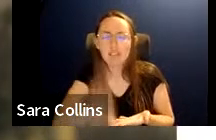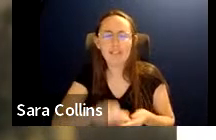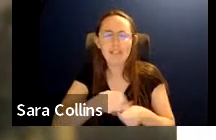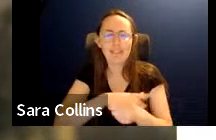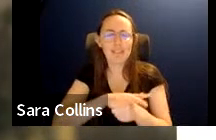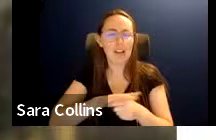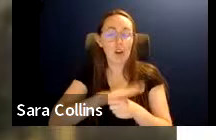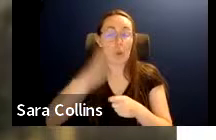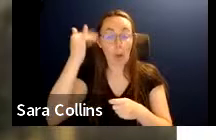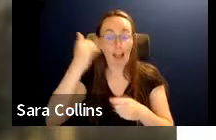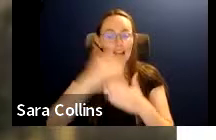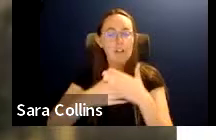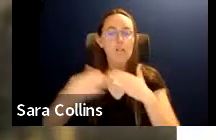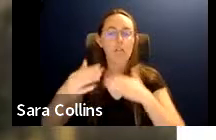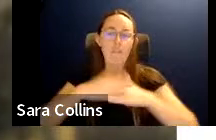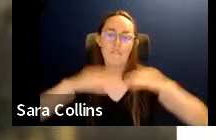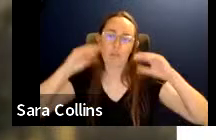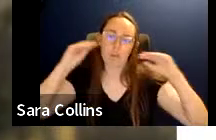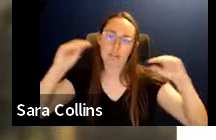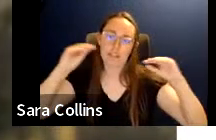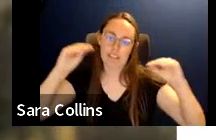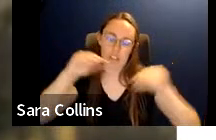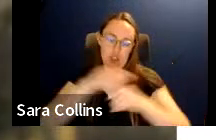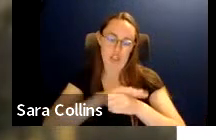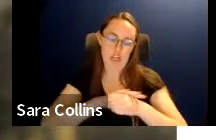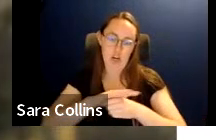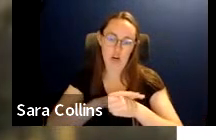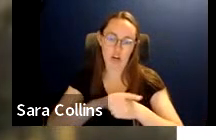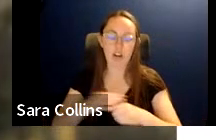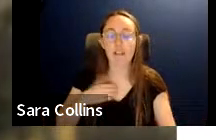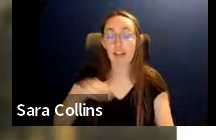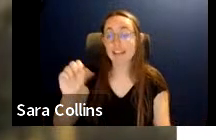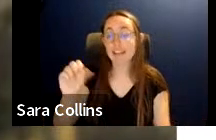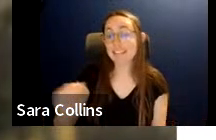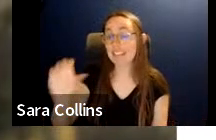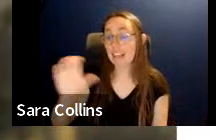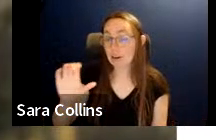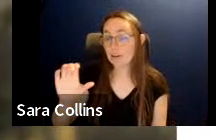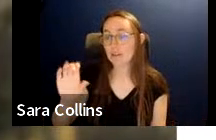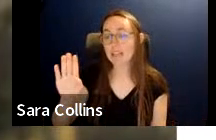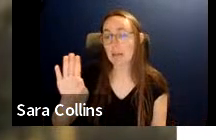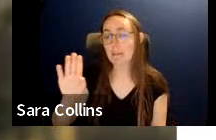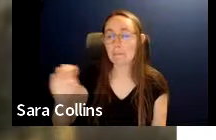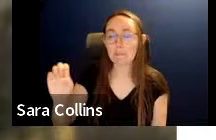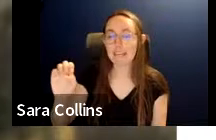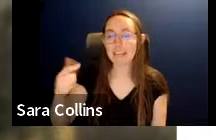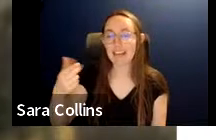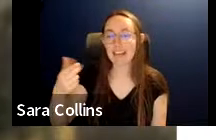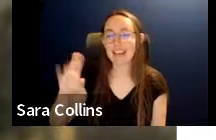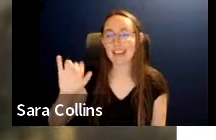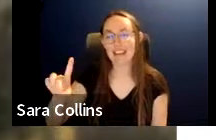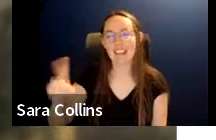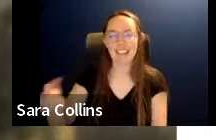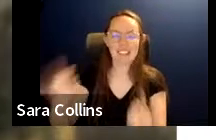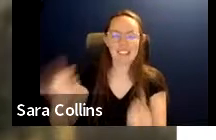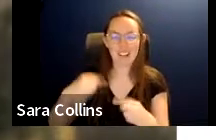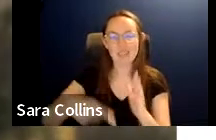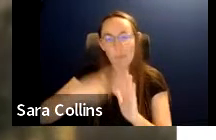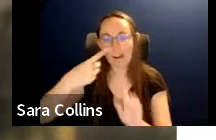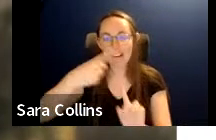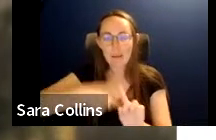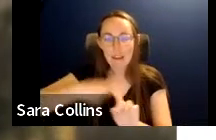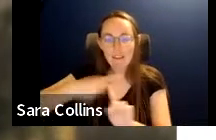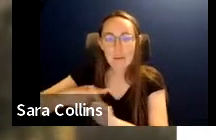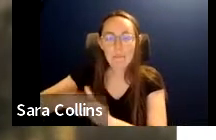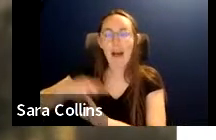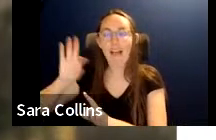teaching area for groups. We have the Santa Cruz Bee Guild that comes once a month, and they're beekeepers from all over